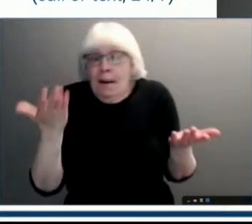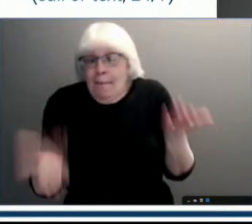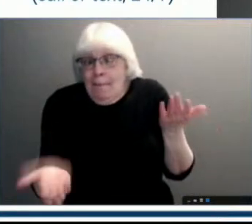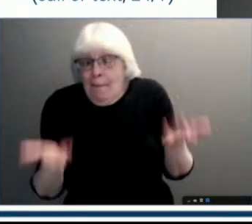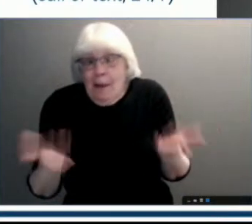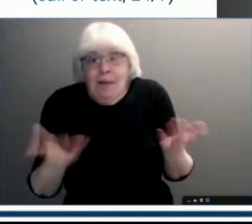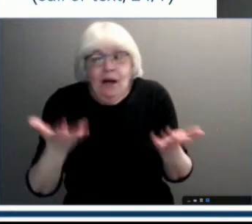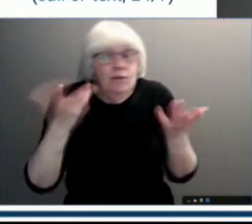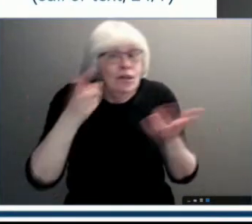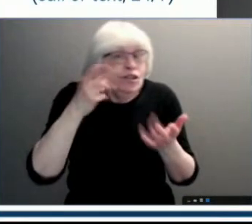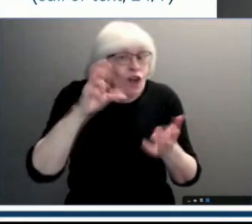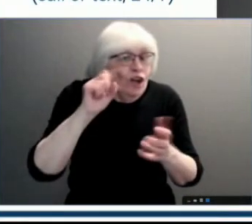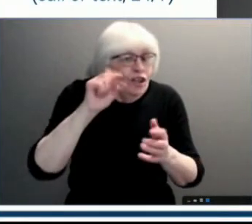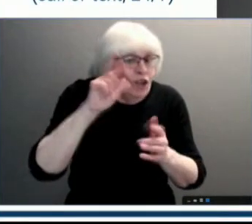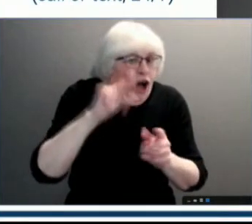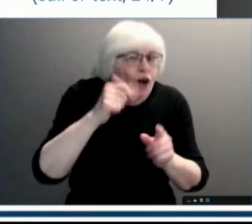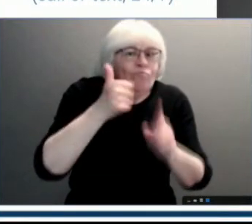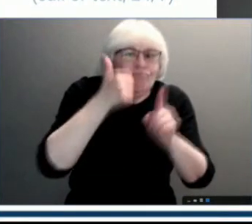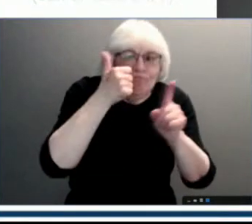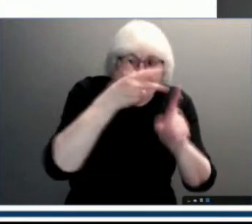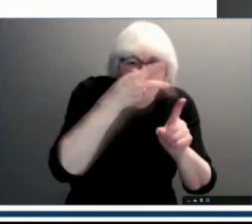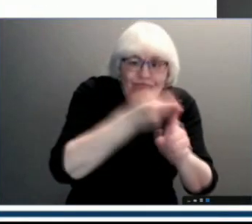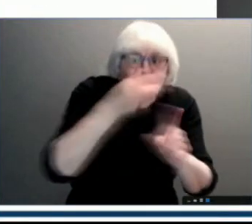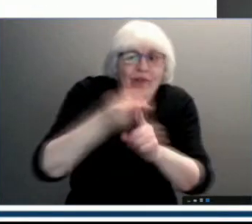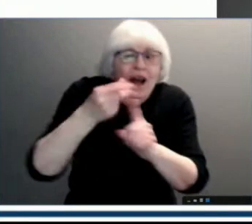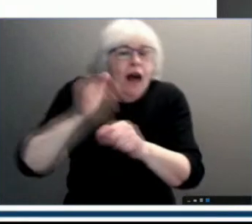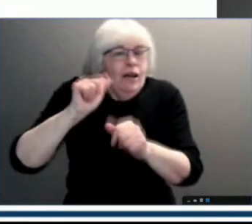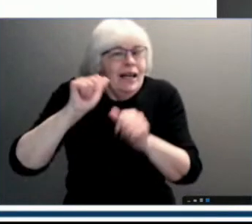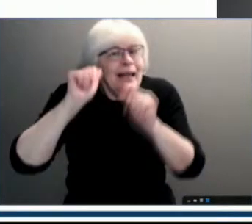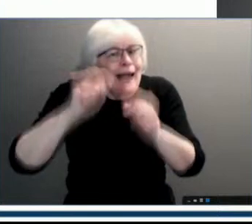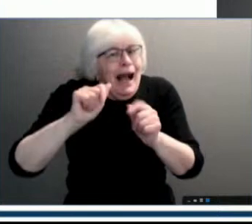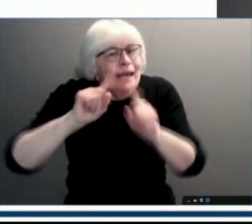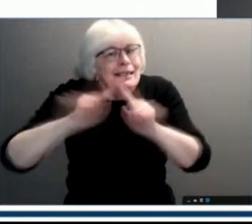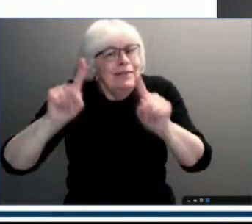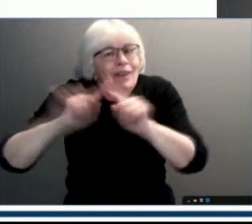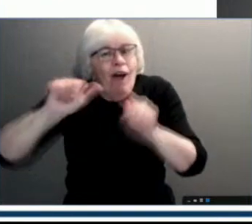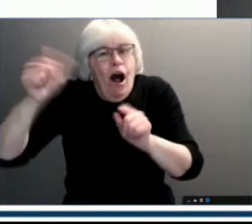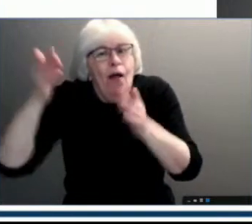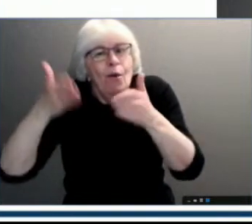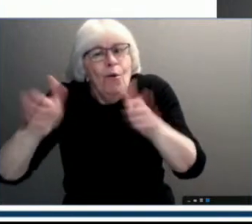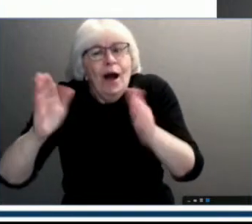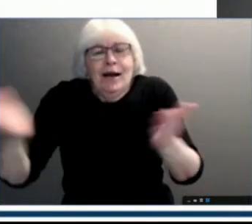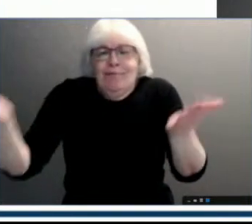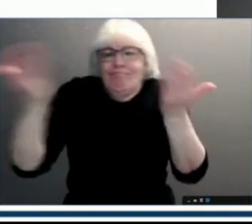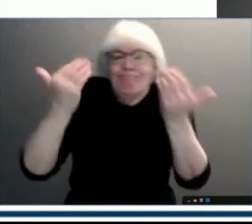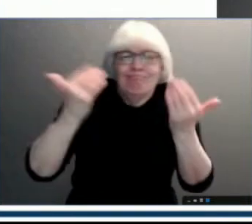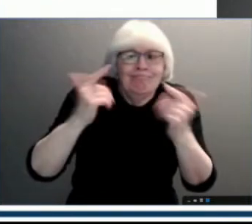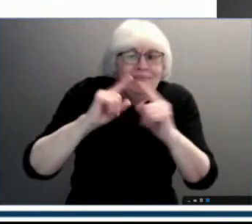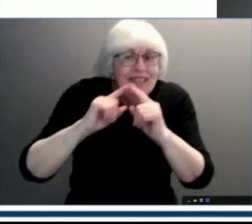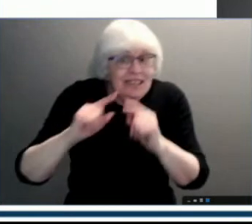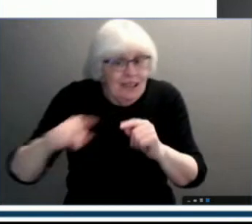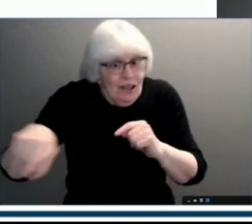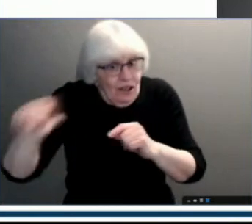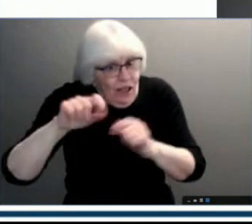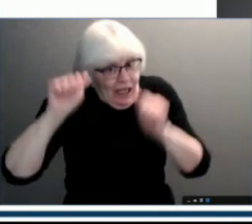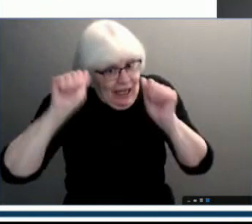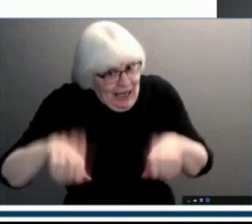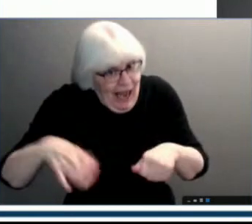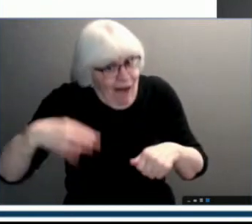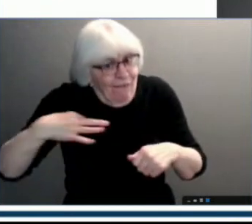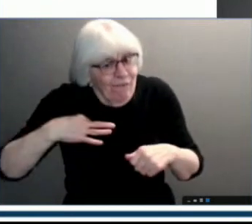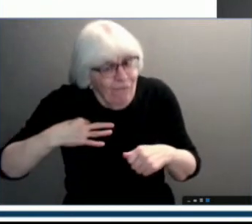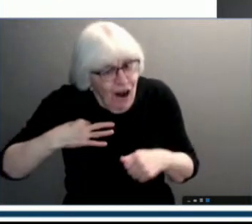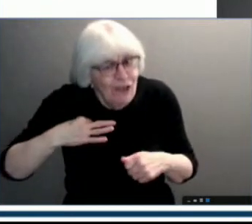run a community clinic. We need people to come forward, put up their hands through the ways we've identified,